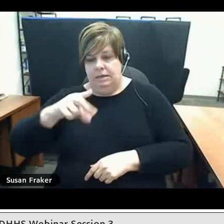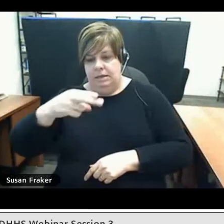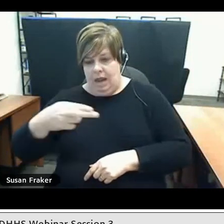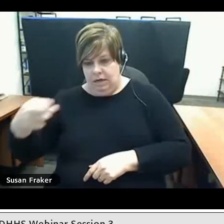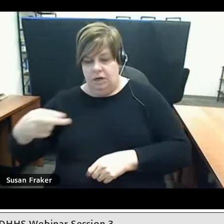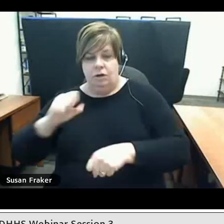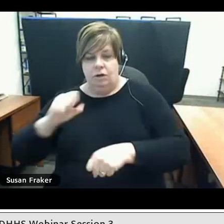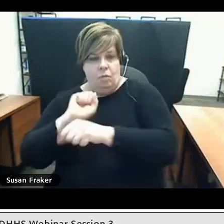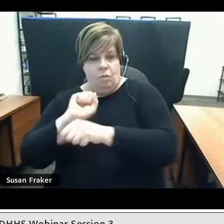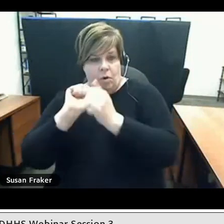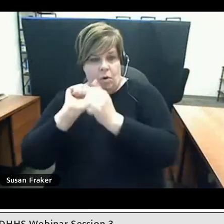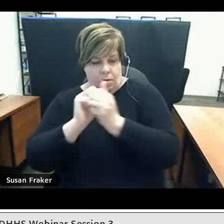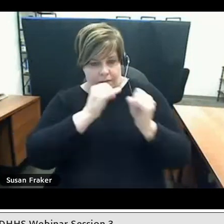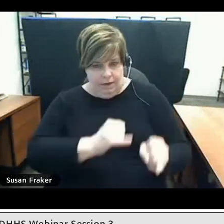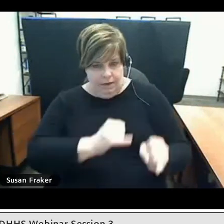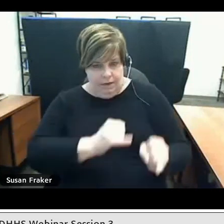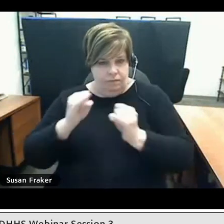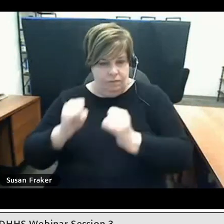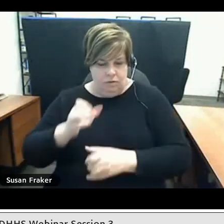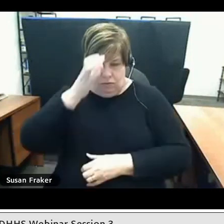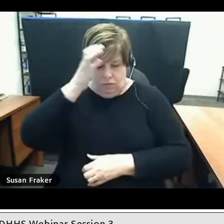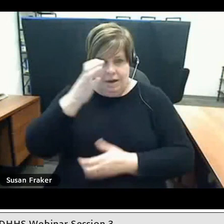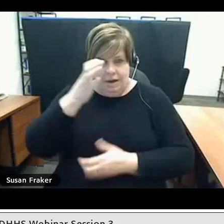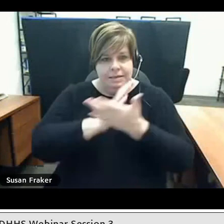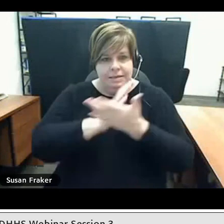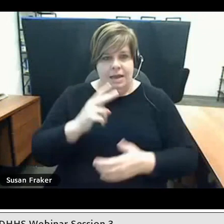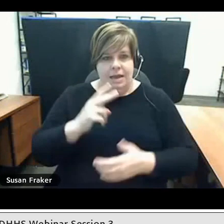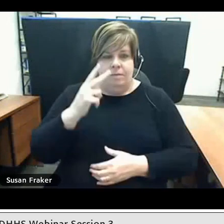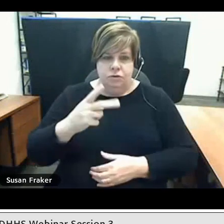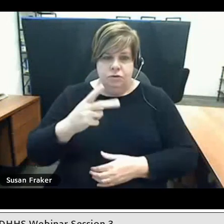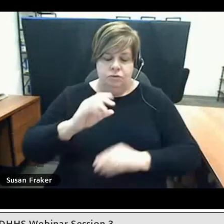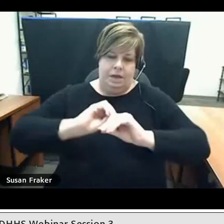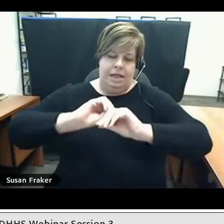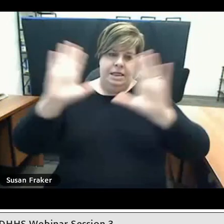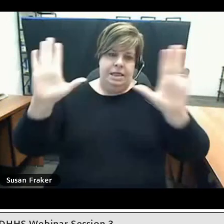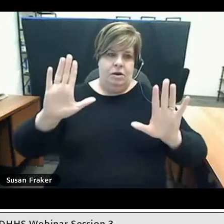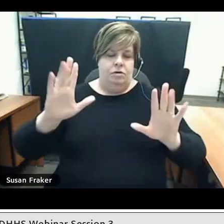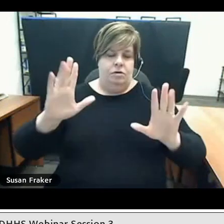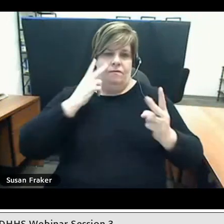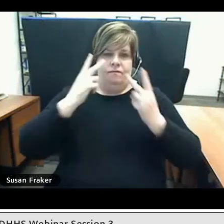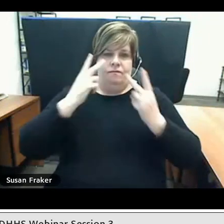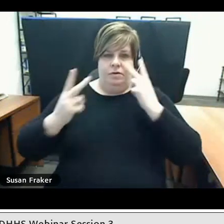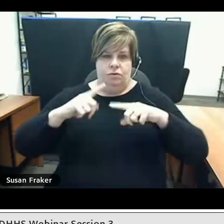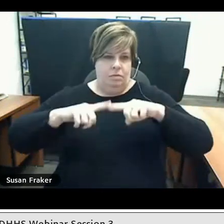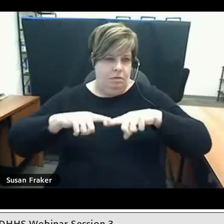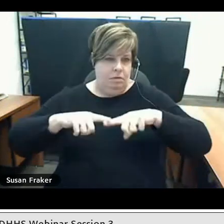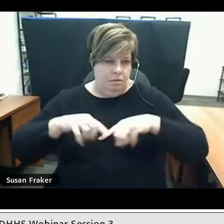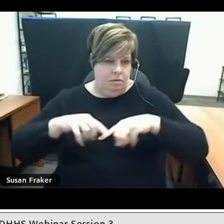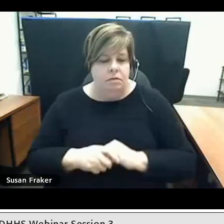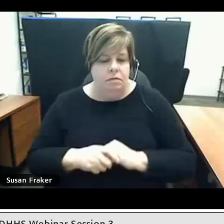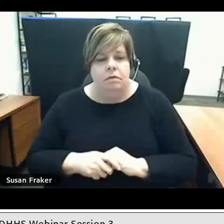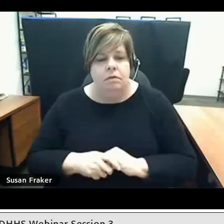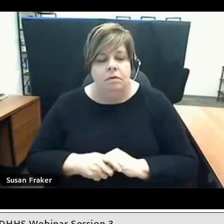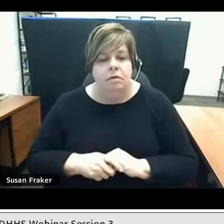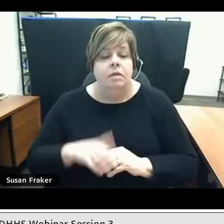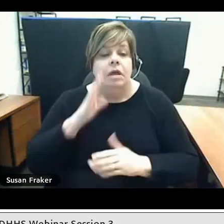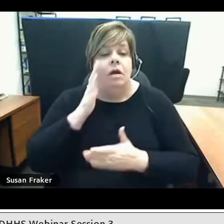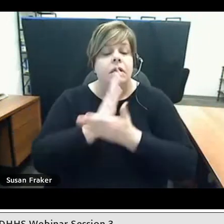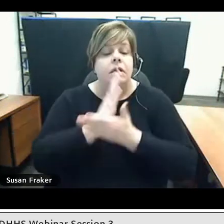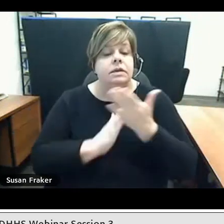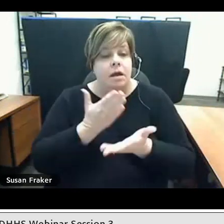with individuals to make step 2 really visual. So there is material that you